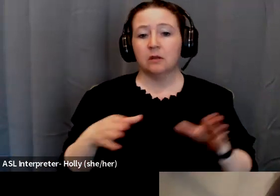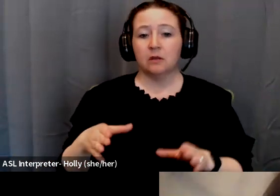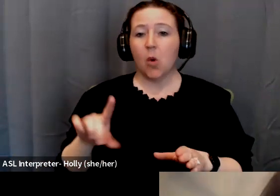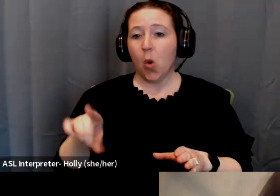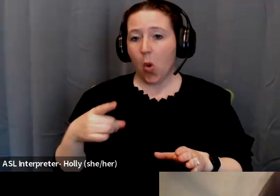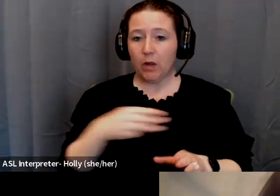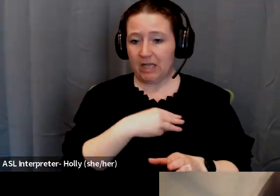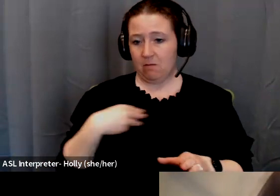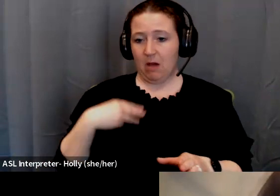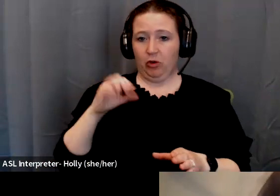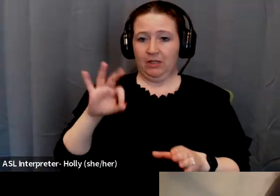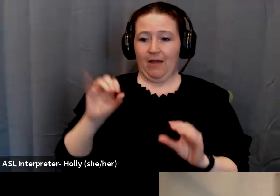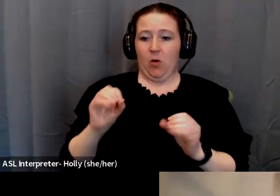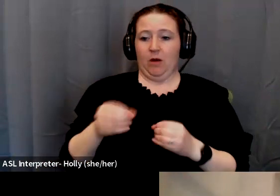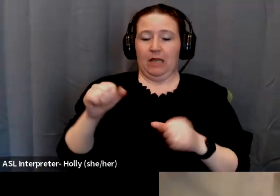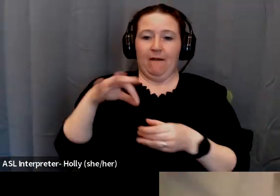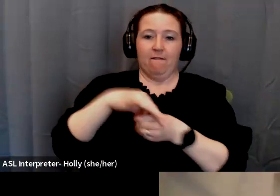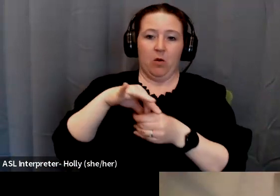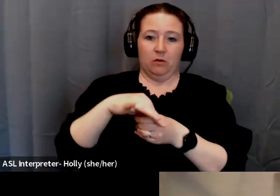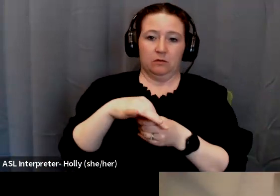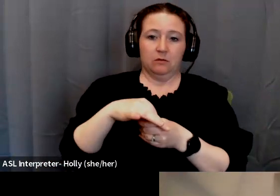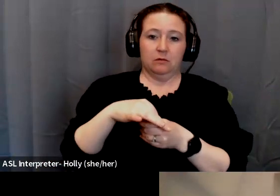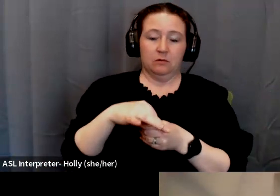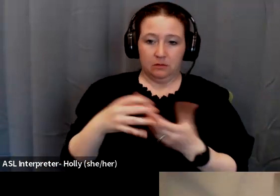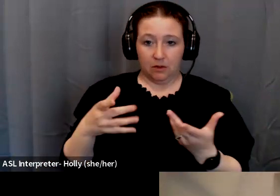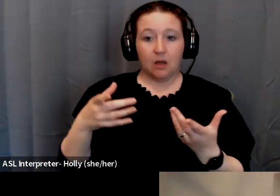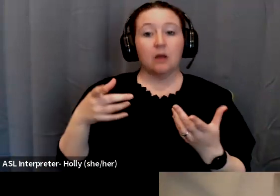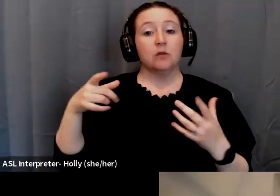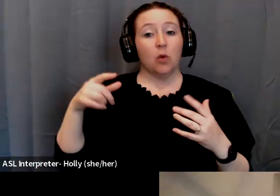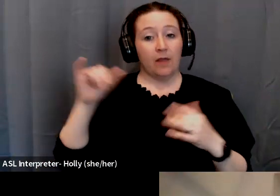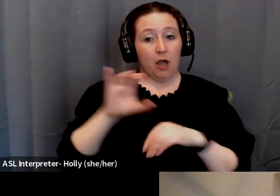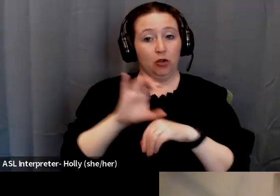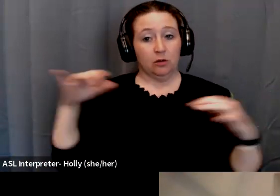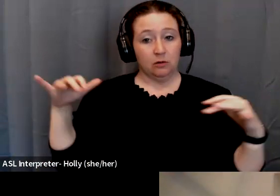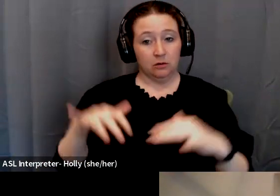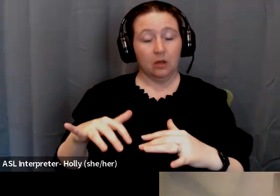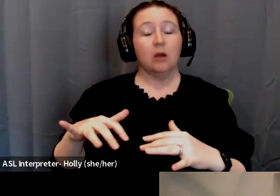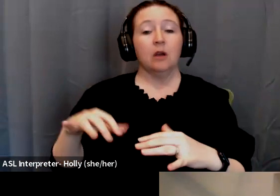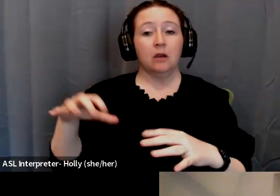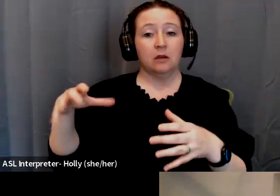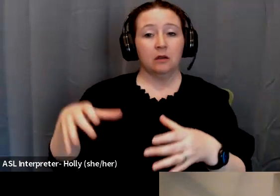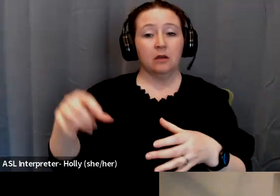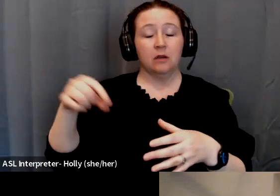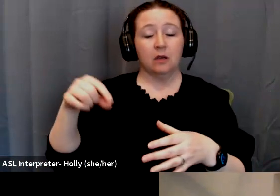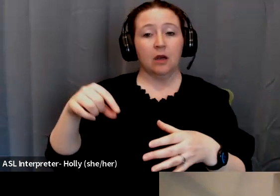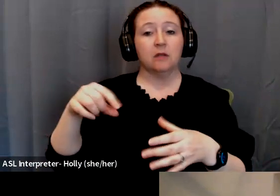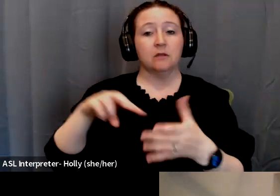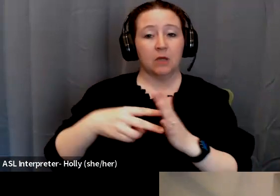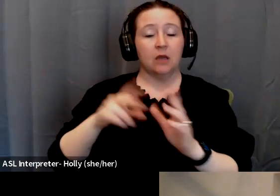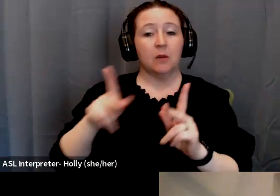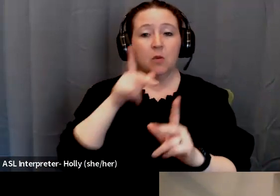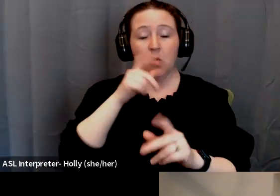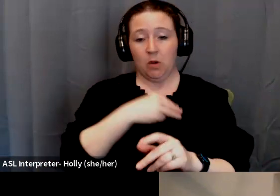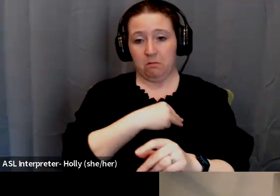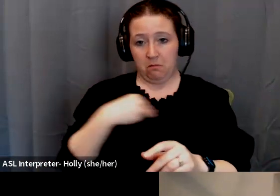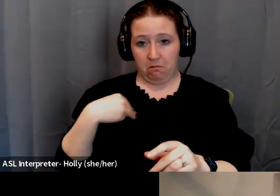the organization vote. Now, at the Synod Assembly, that will mean people who are members